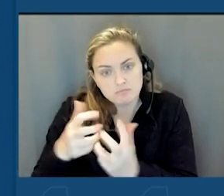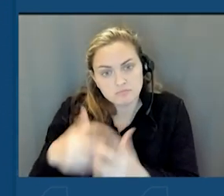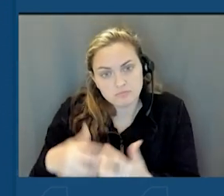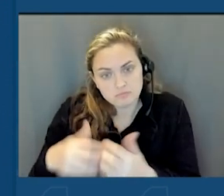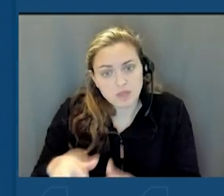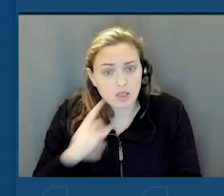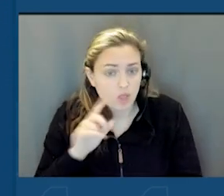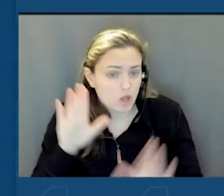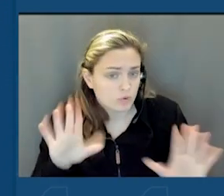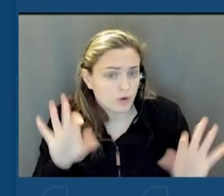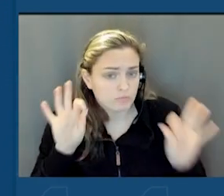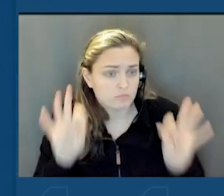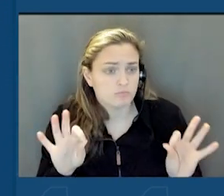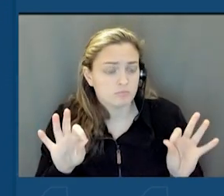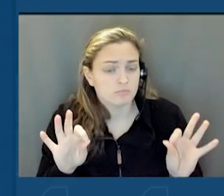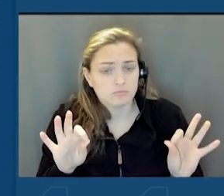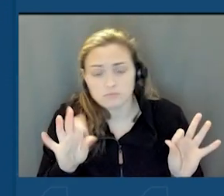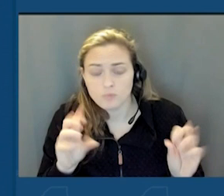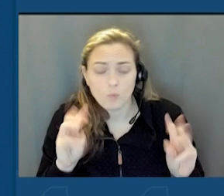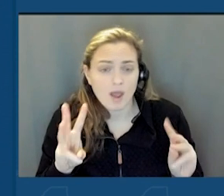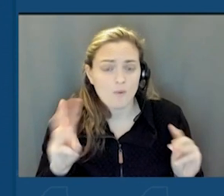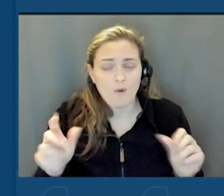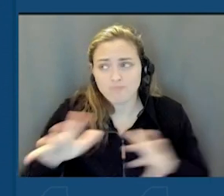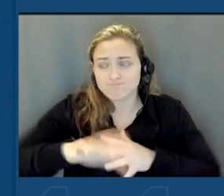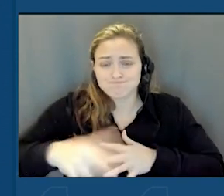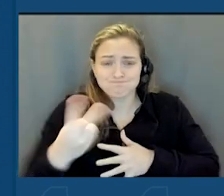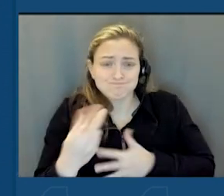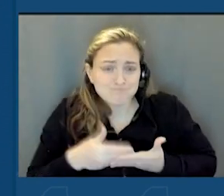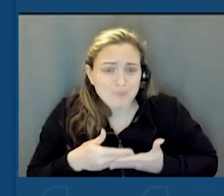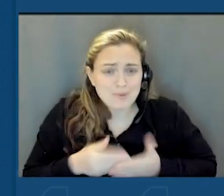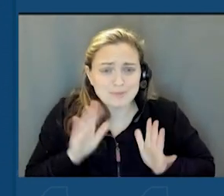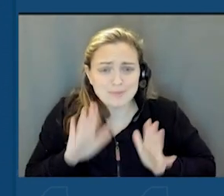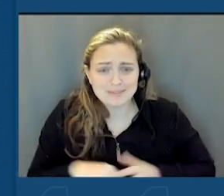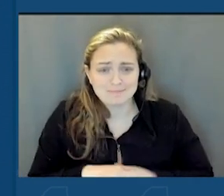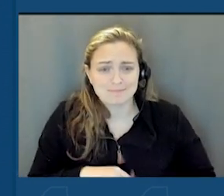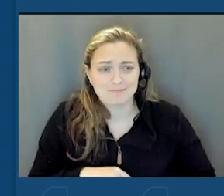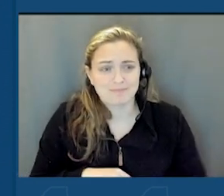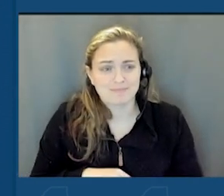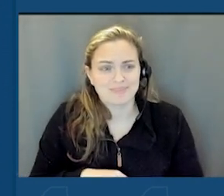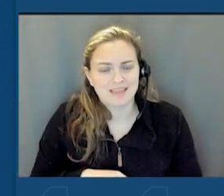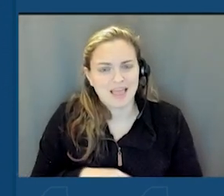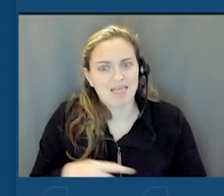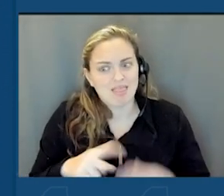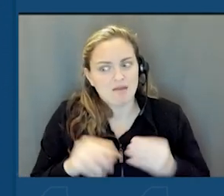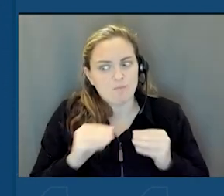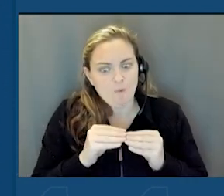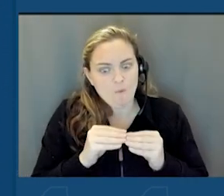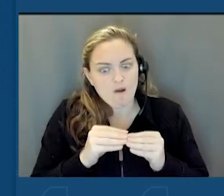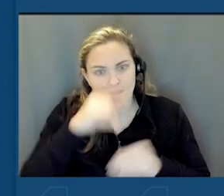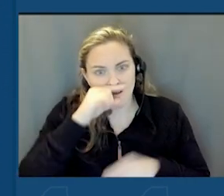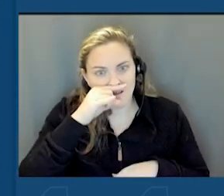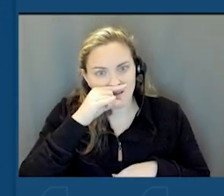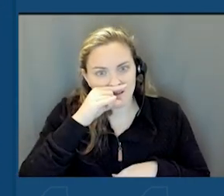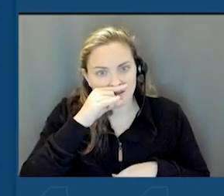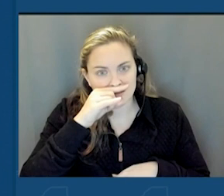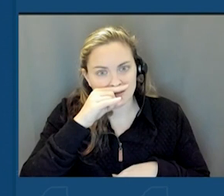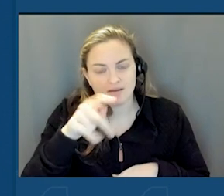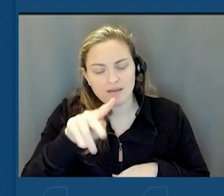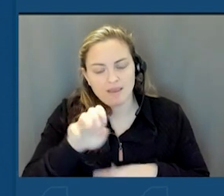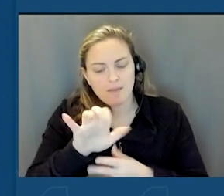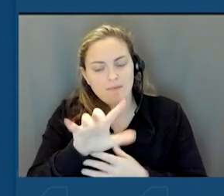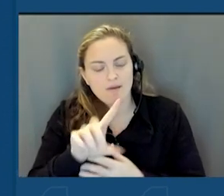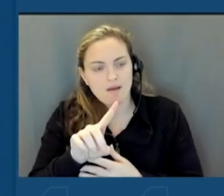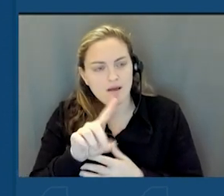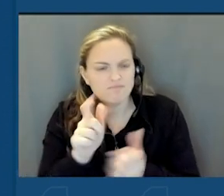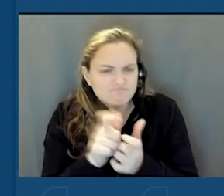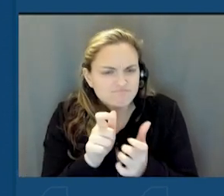that was great. You know, wow, all this space for 2 babies, amazing. And then when more kids came along, there was a Cape Cod, one of those